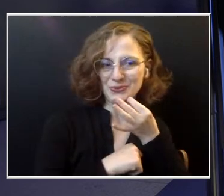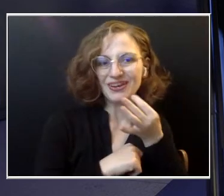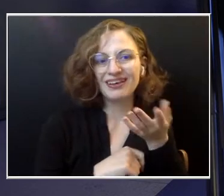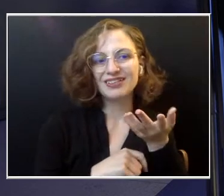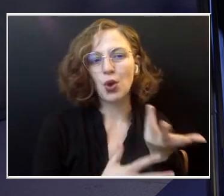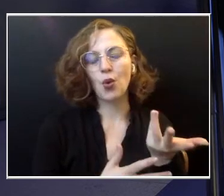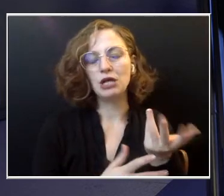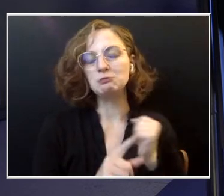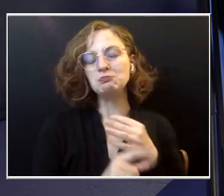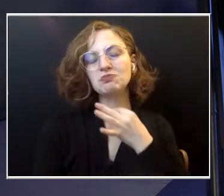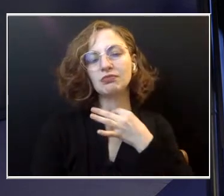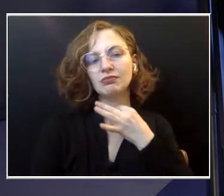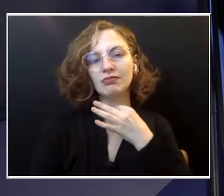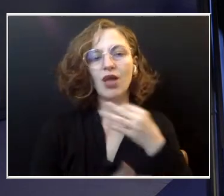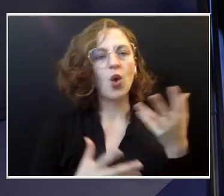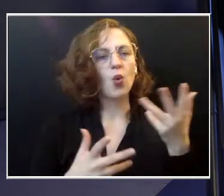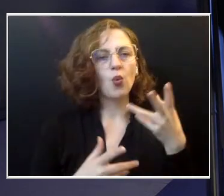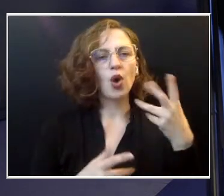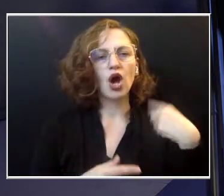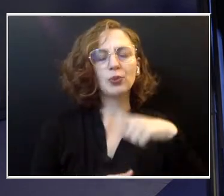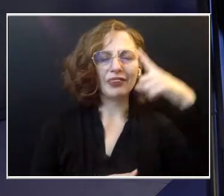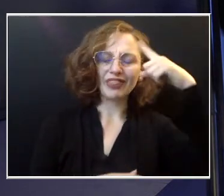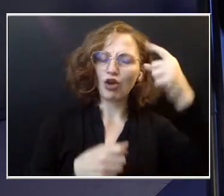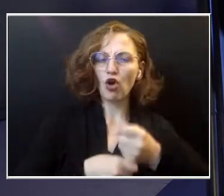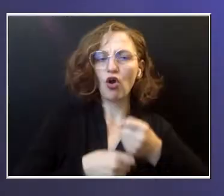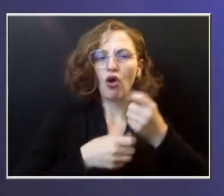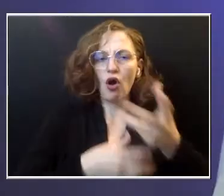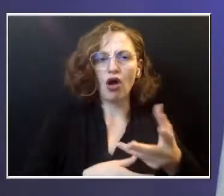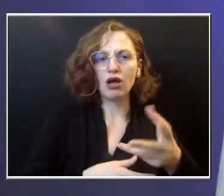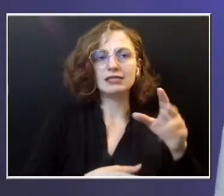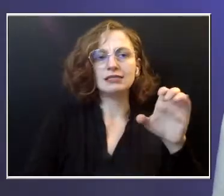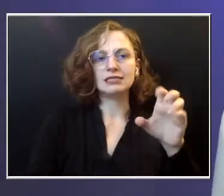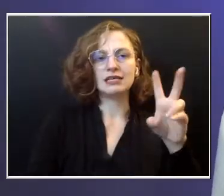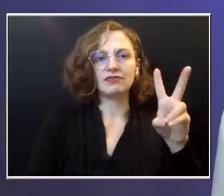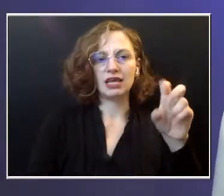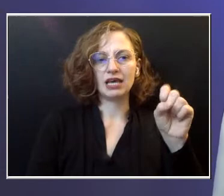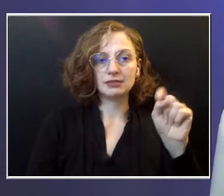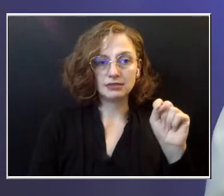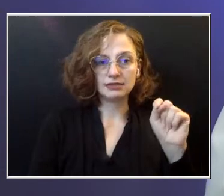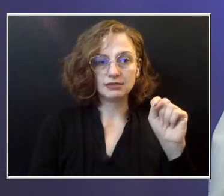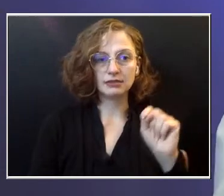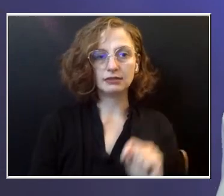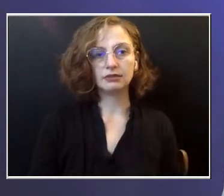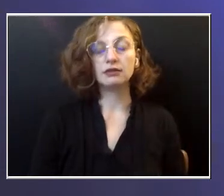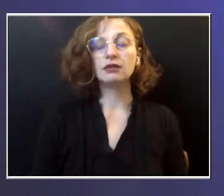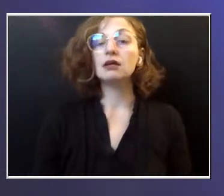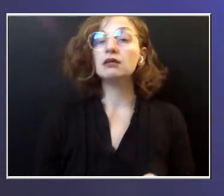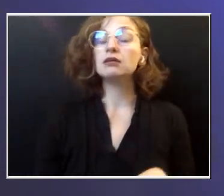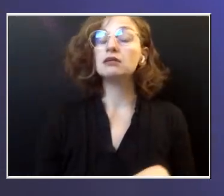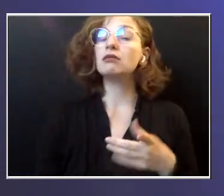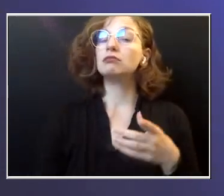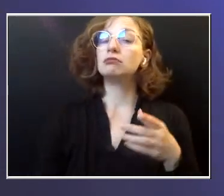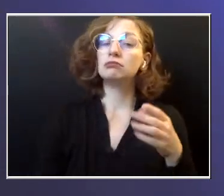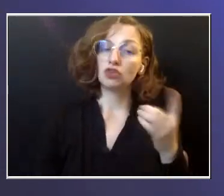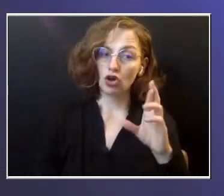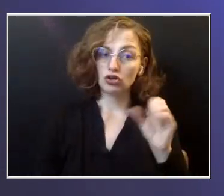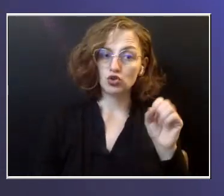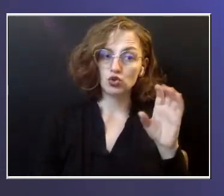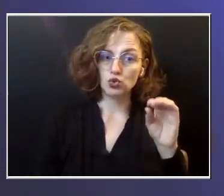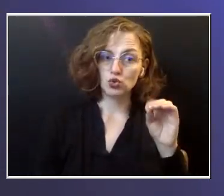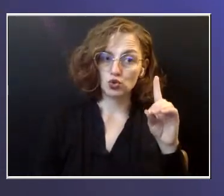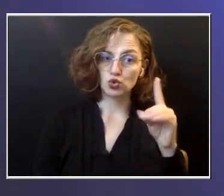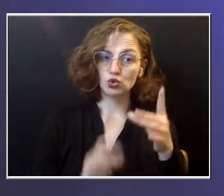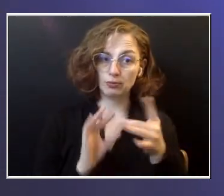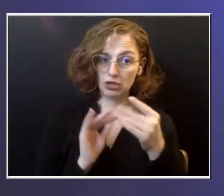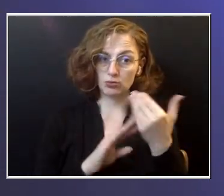CVST in the first place? Where does that come from? So as Dr. Sood was speaking earlier, sometimes it could start as a viral